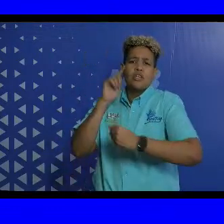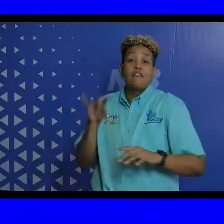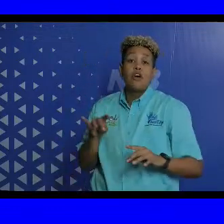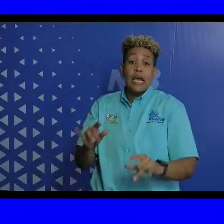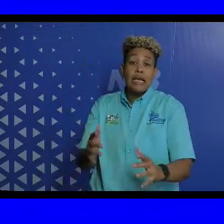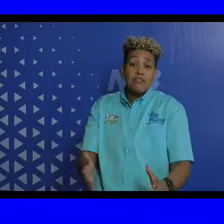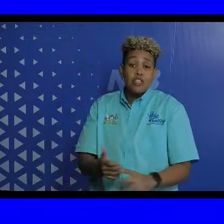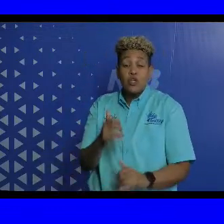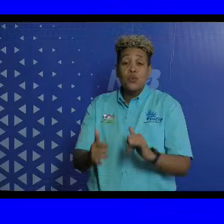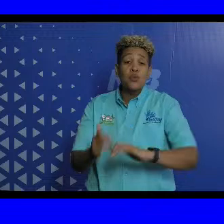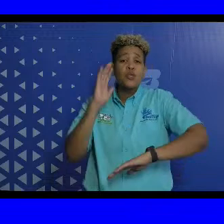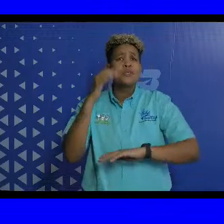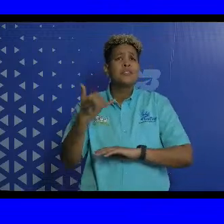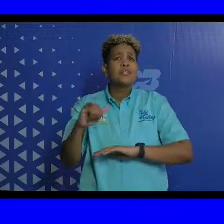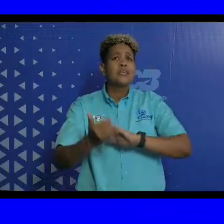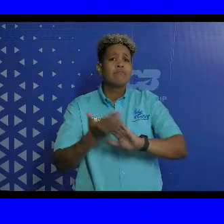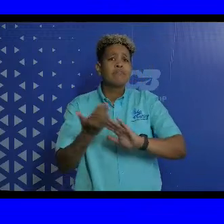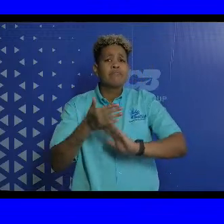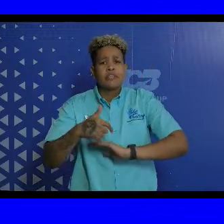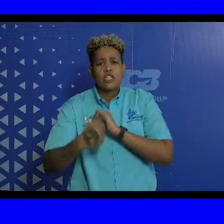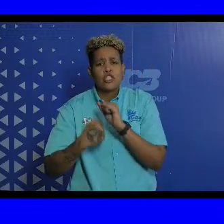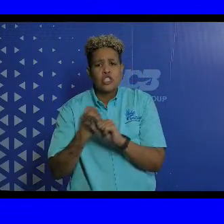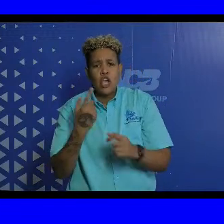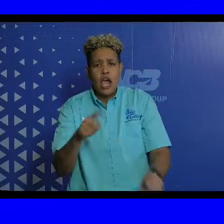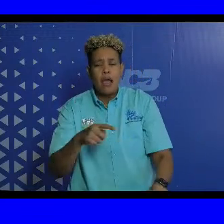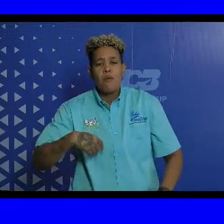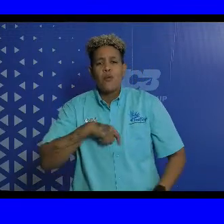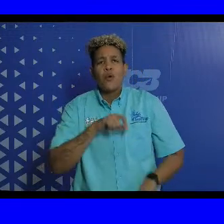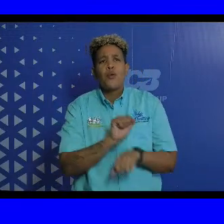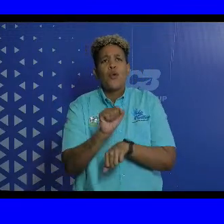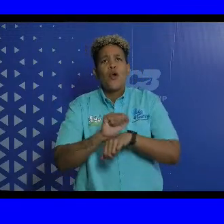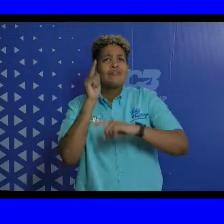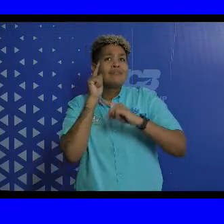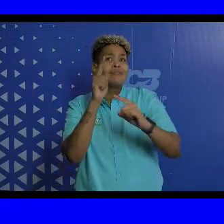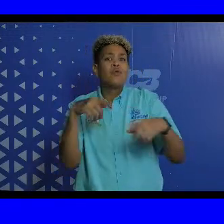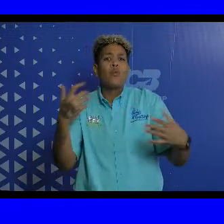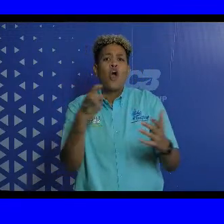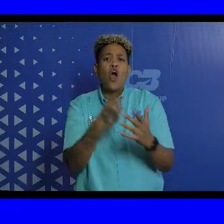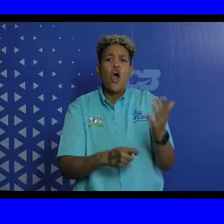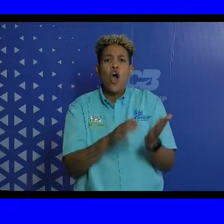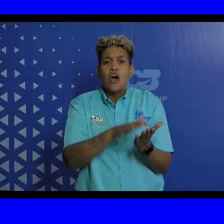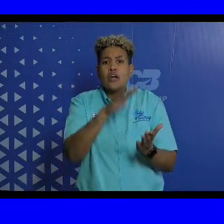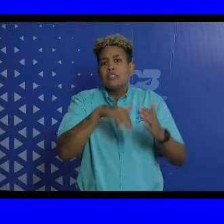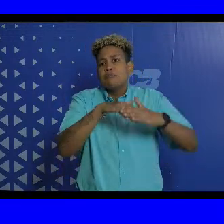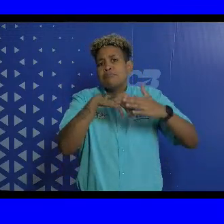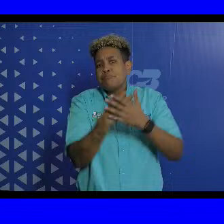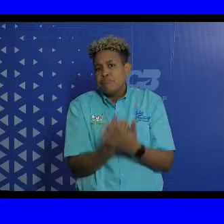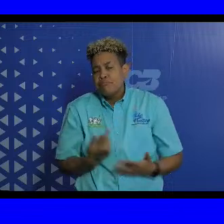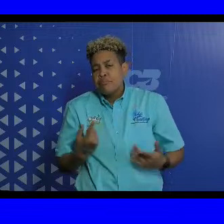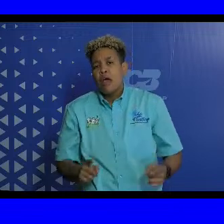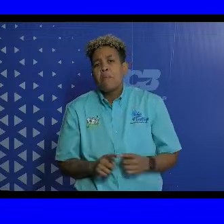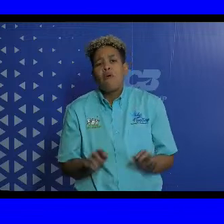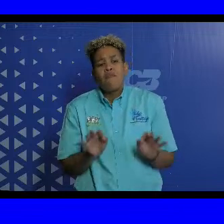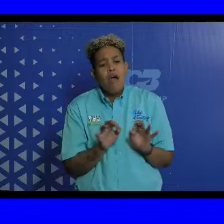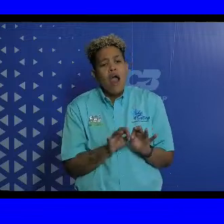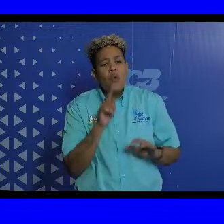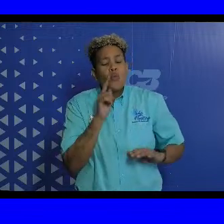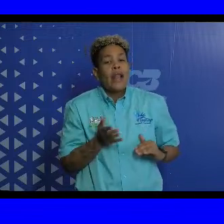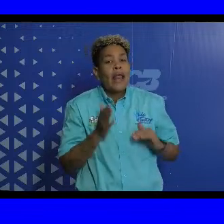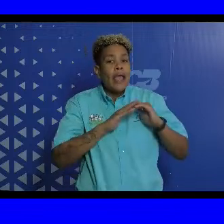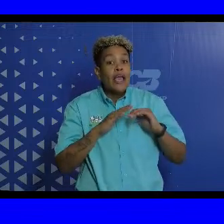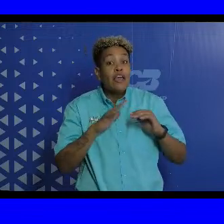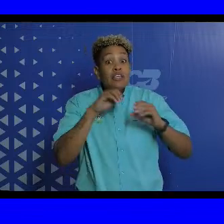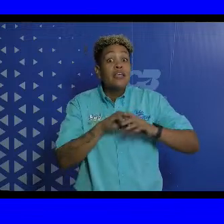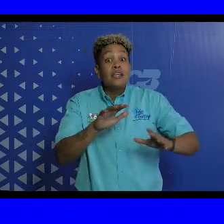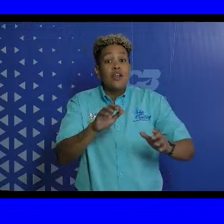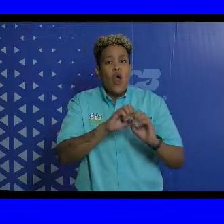efficiency, which will continue into this year as we work to ensure costs are optimized and value increased